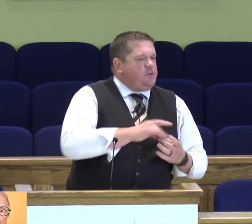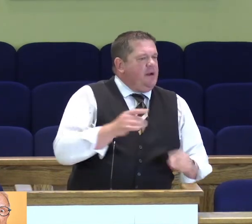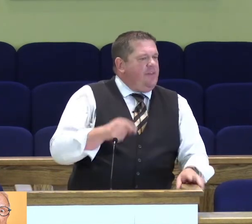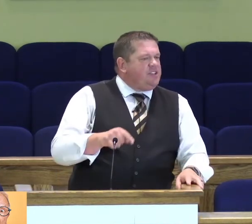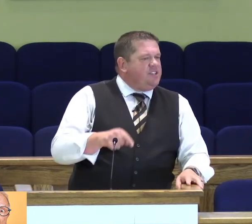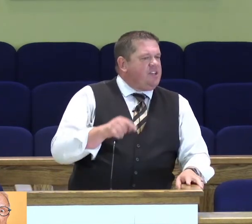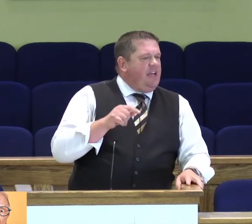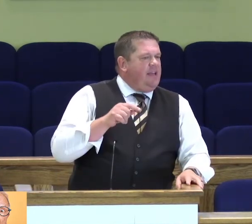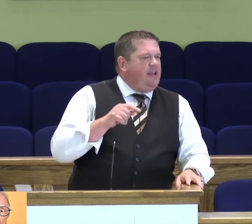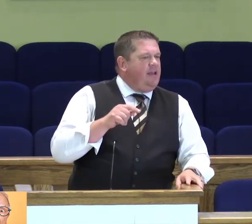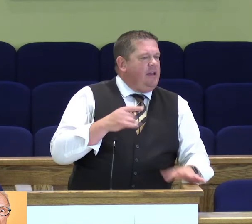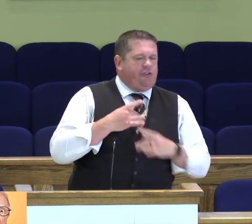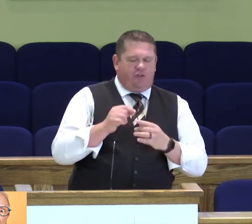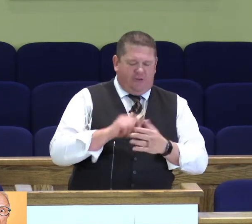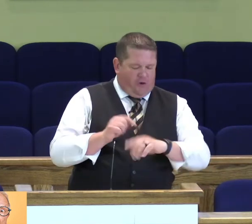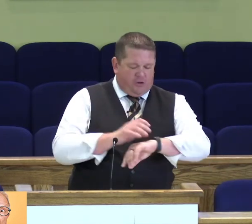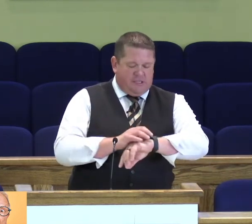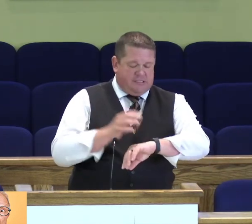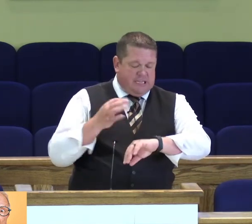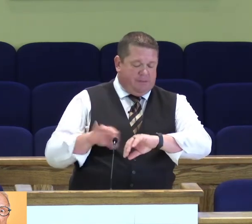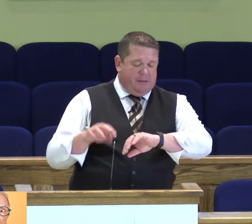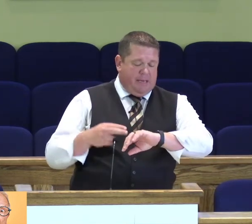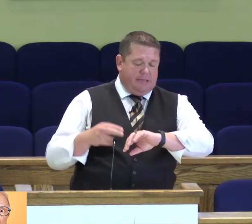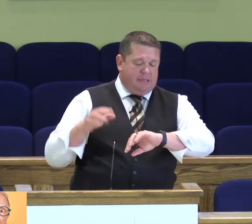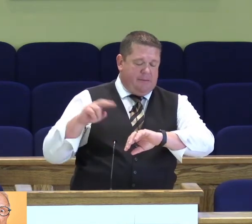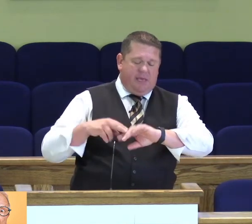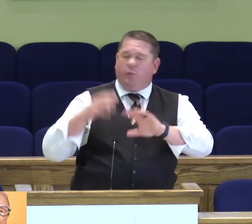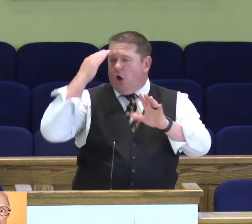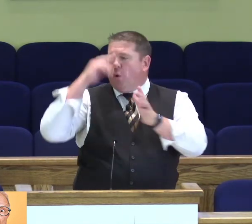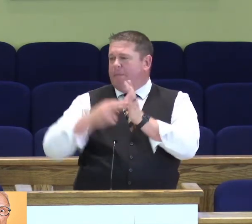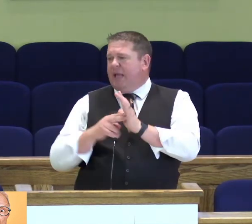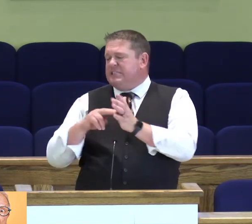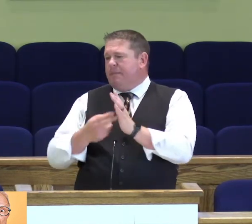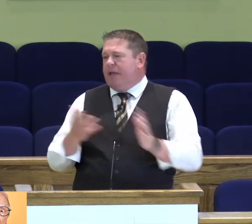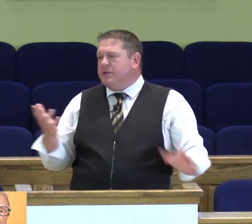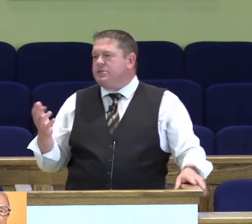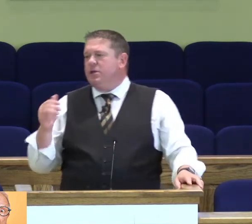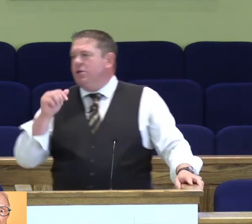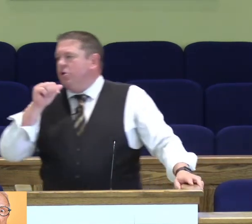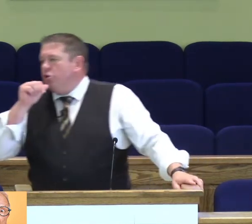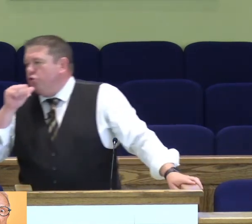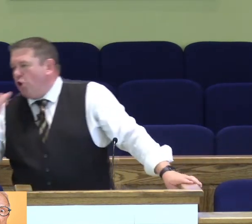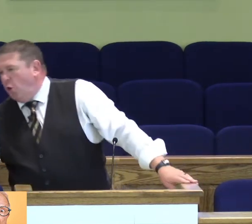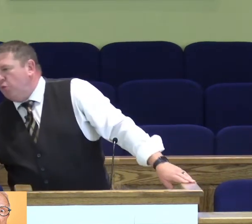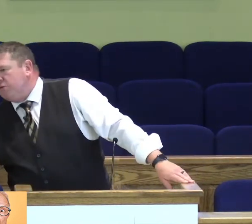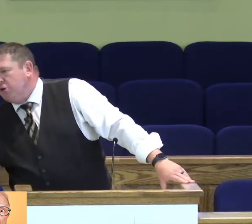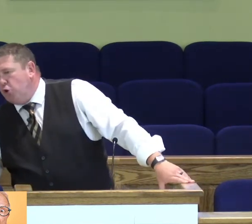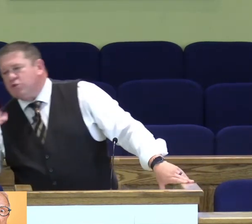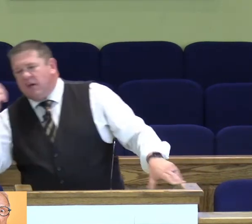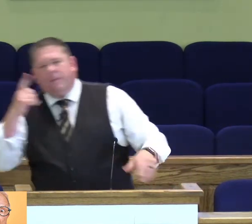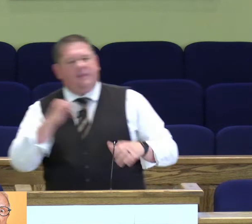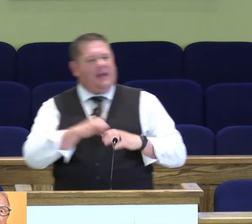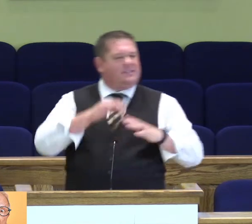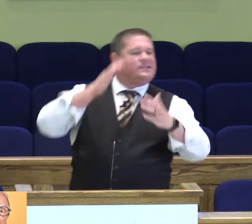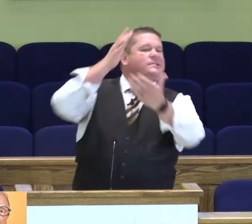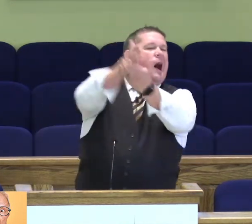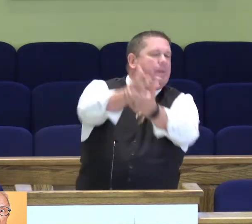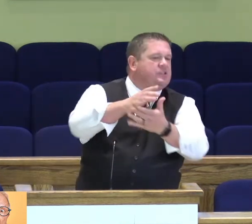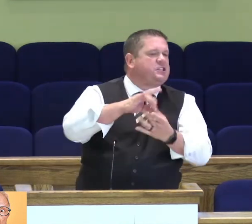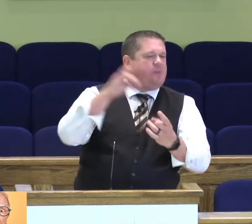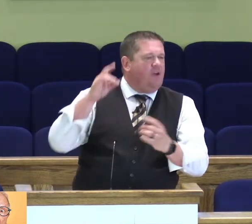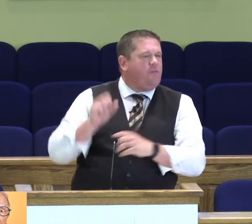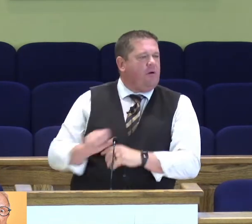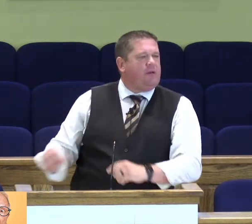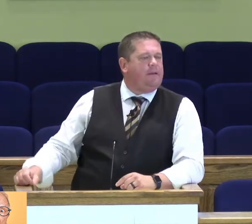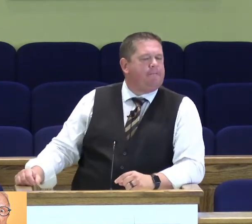Quench not the spirit. Now, this is an interesting verse. It simply means, we know what it means. It means don't do something that